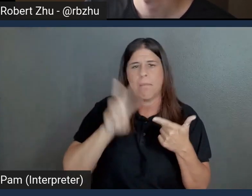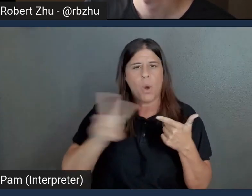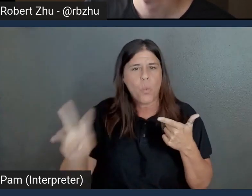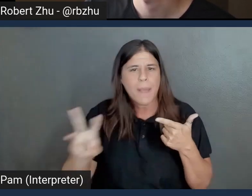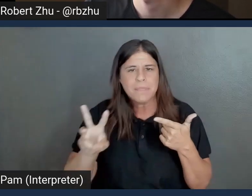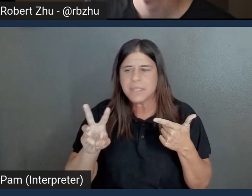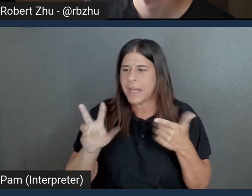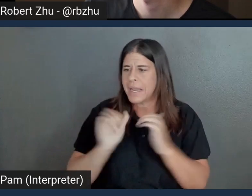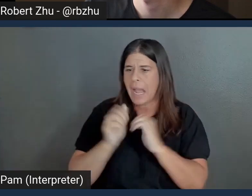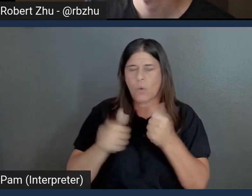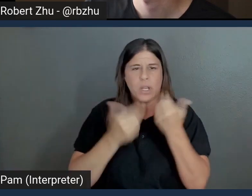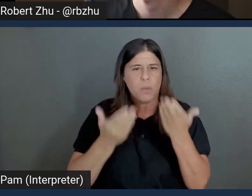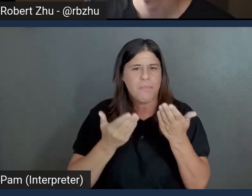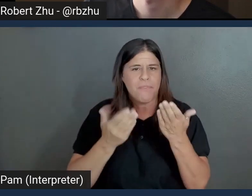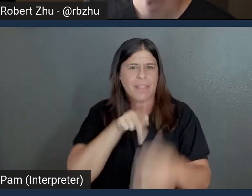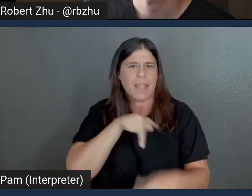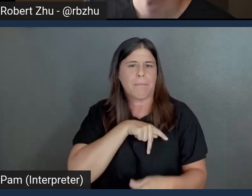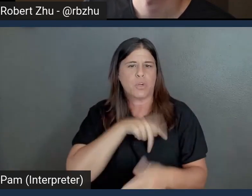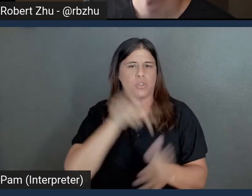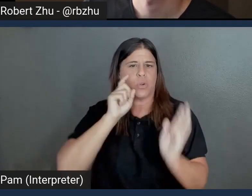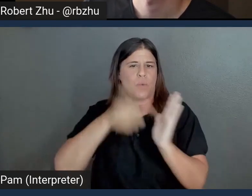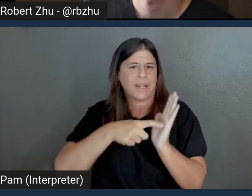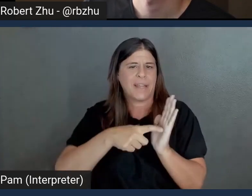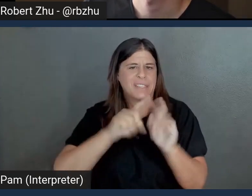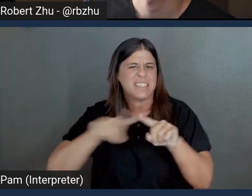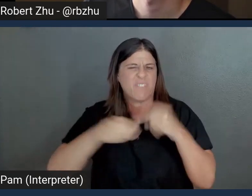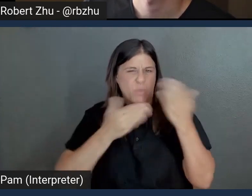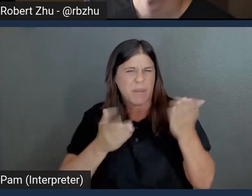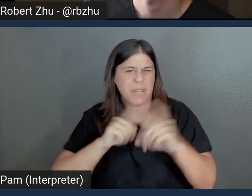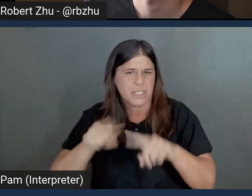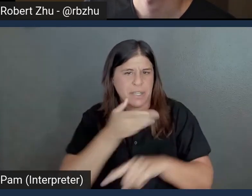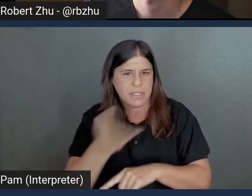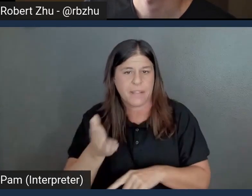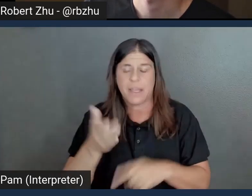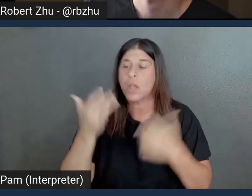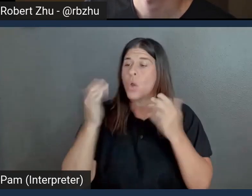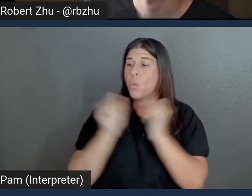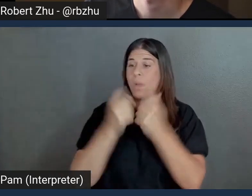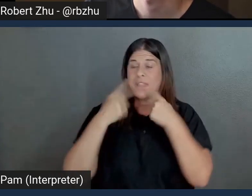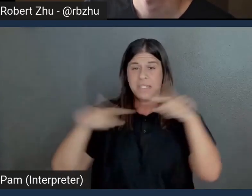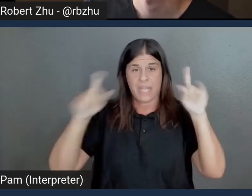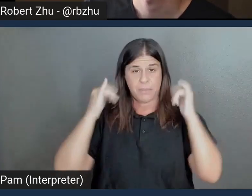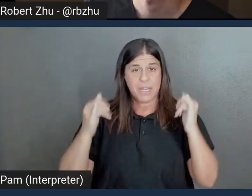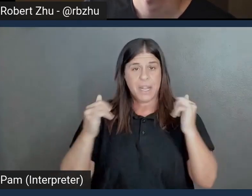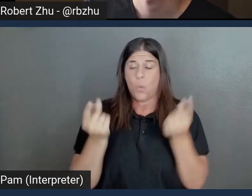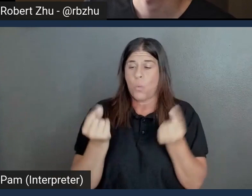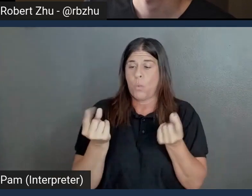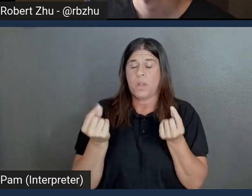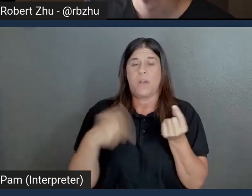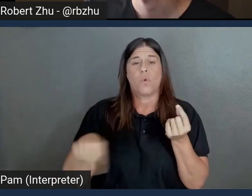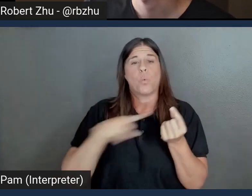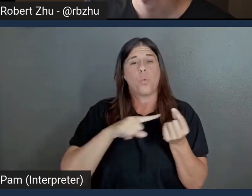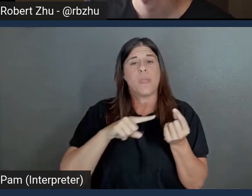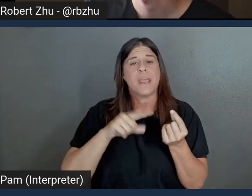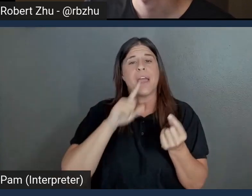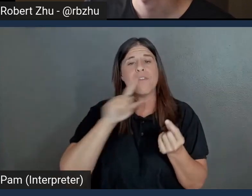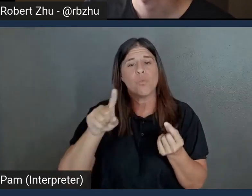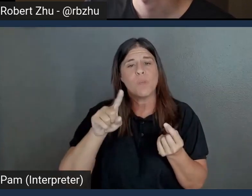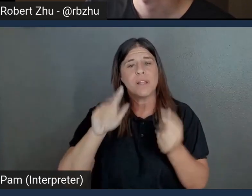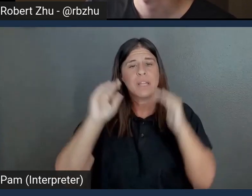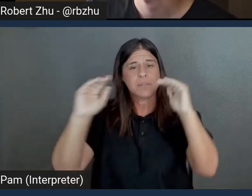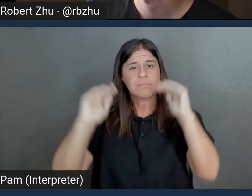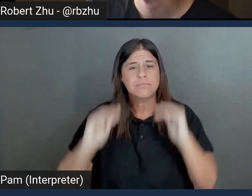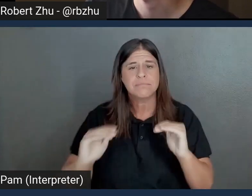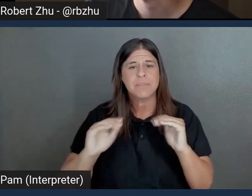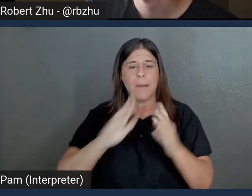able to provide things like personalized recommendations on top of it. And with this announcement today, what we've really done is lower the bar of entry